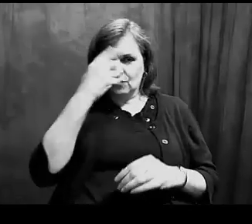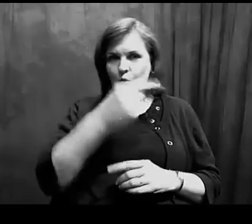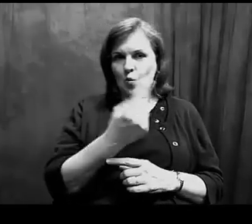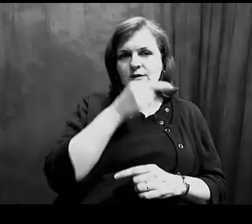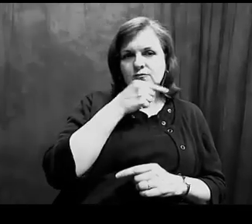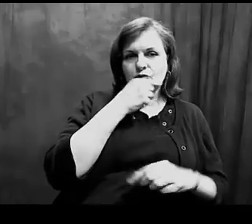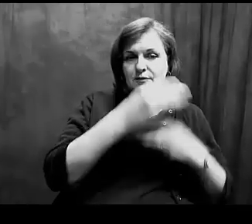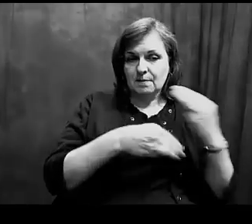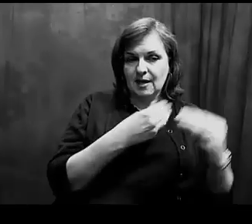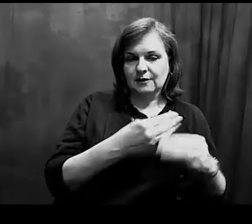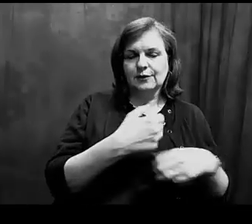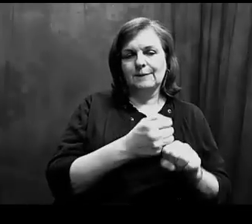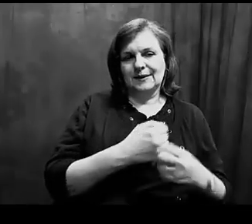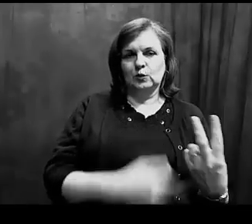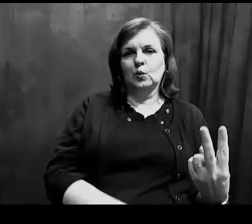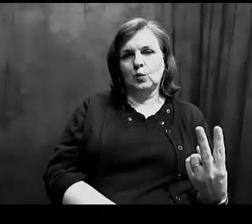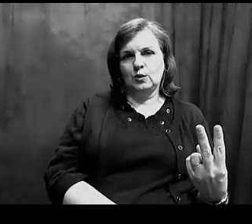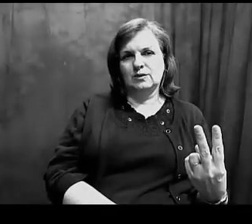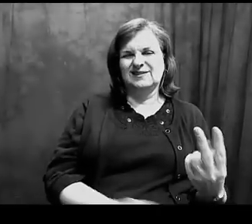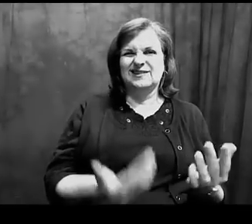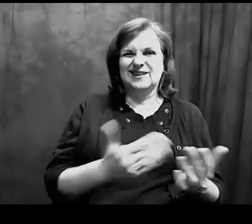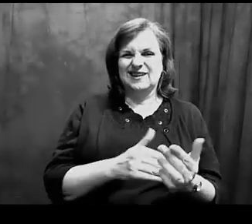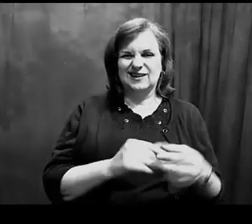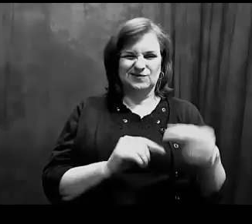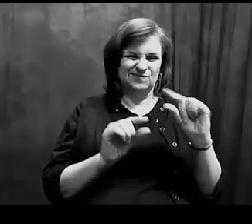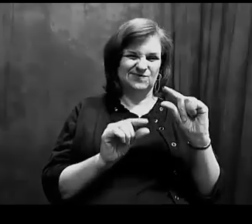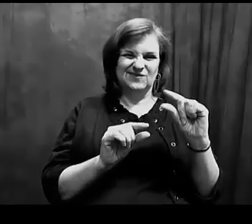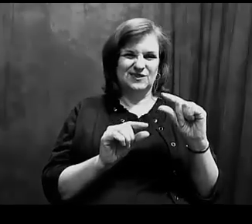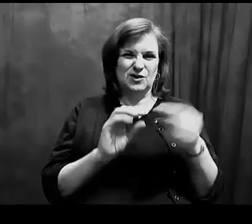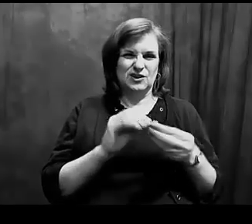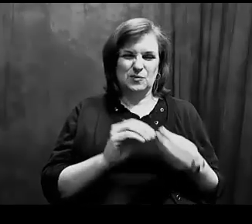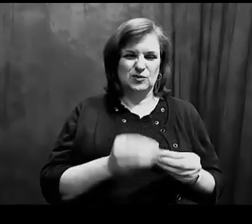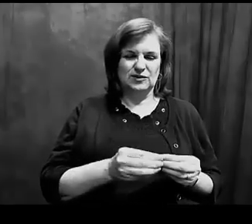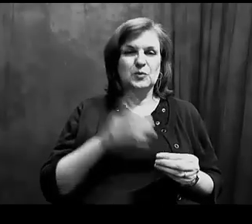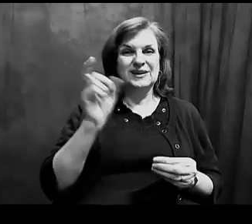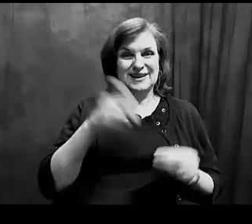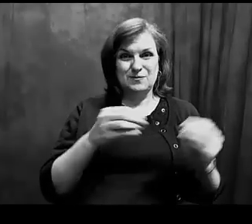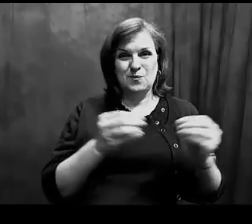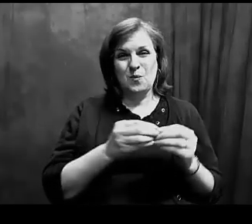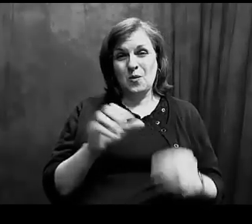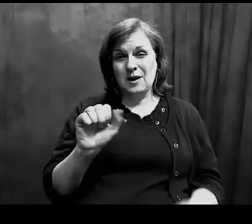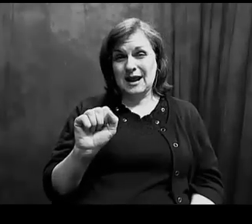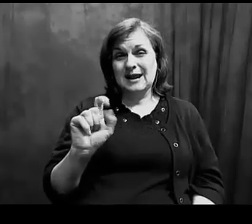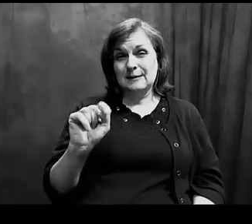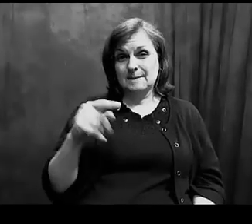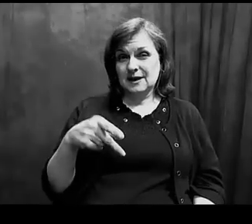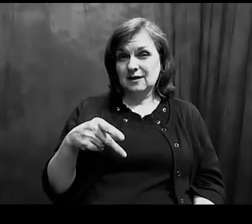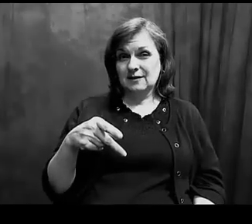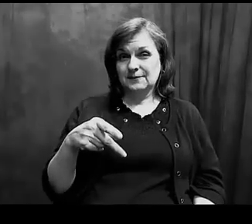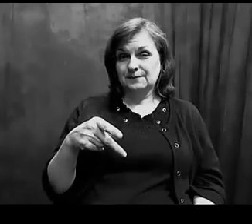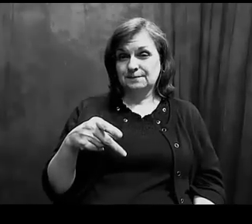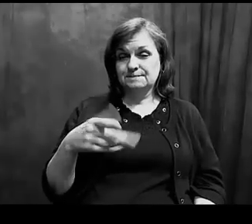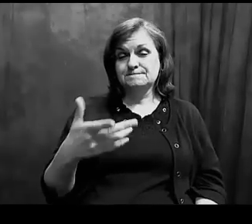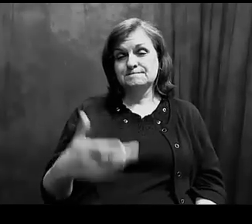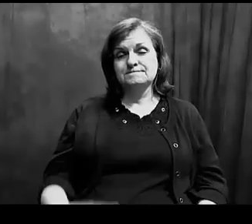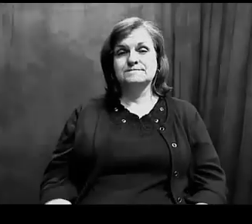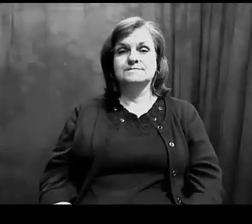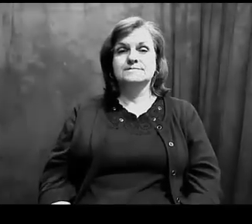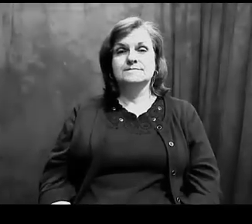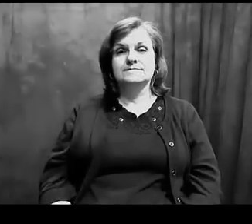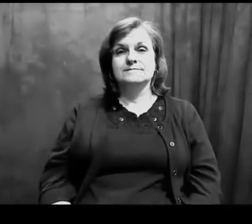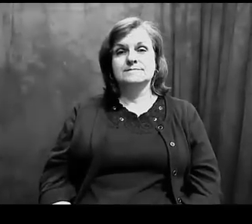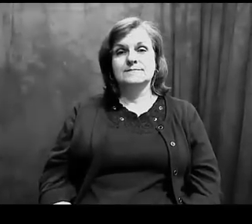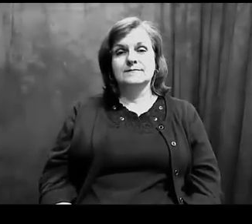glucose. This is not terrific. Again, these are not big numbers. We're going to need more than this. All